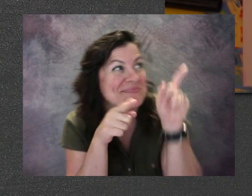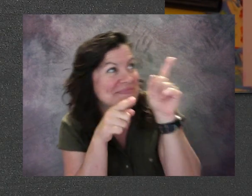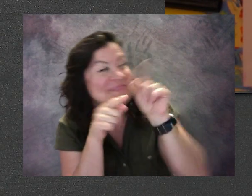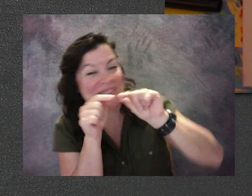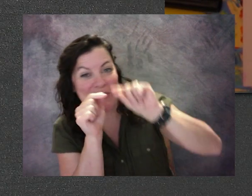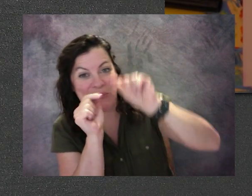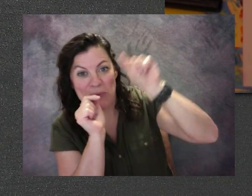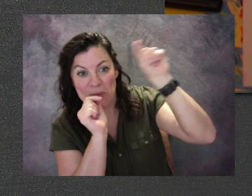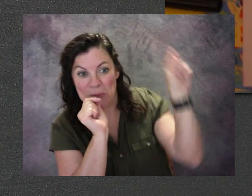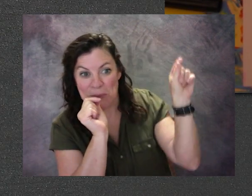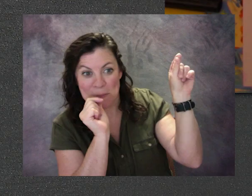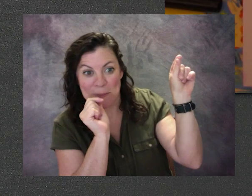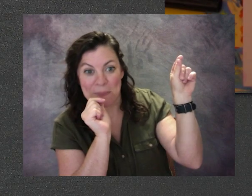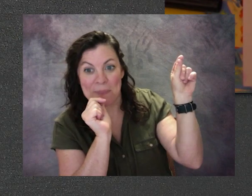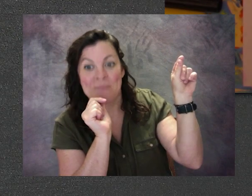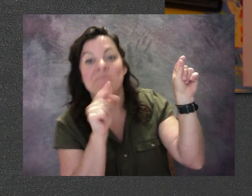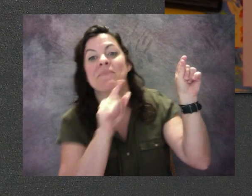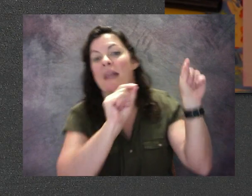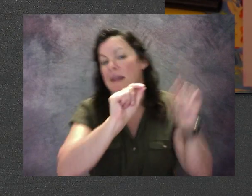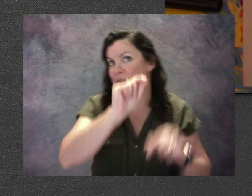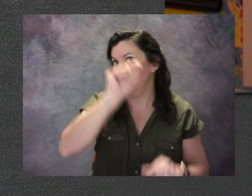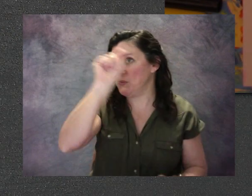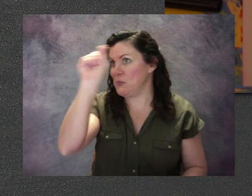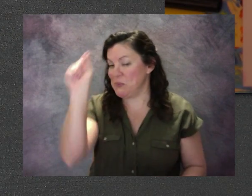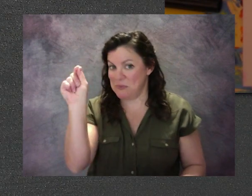And we'll do one on the other side.